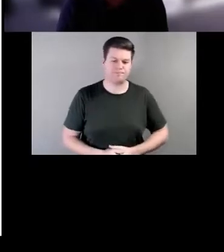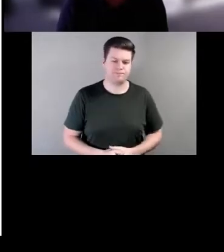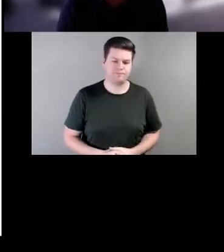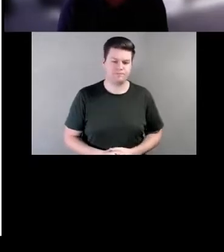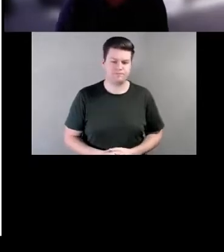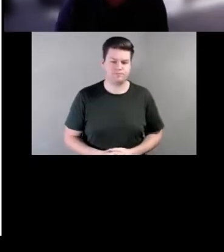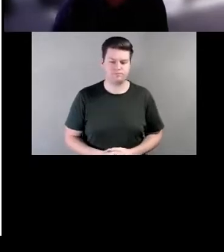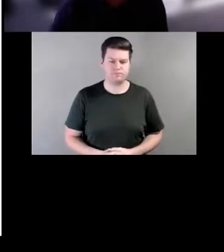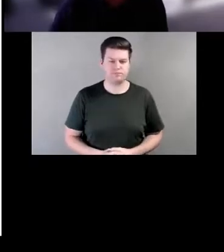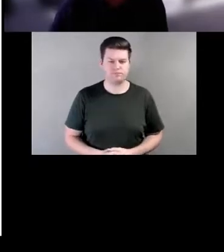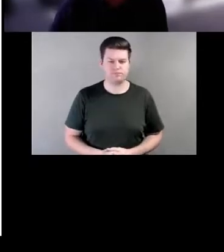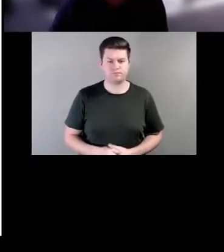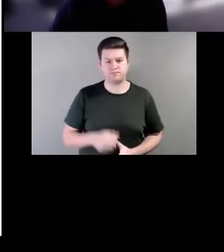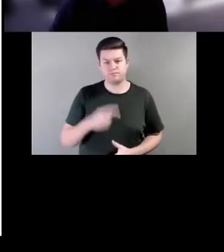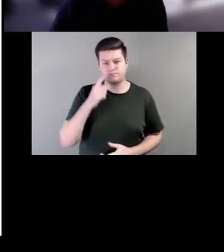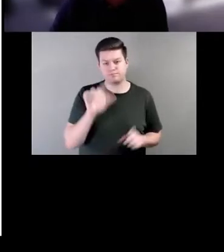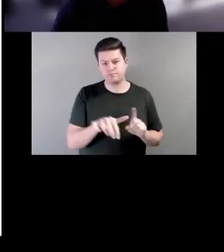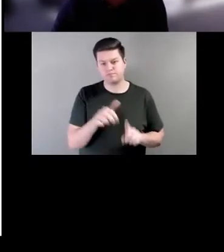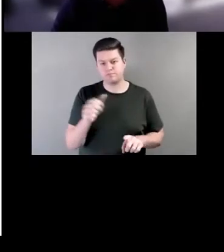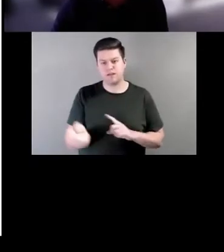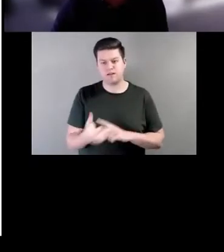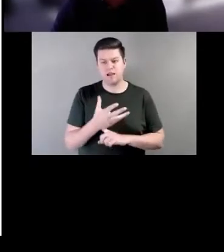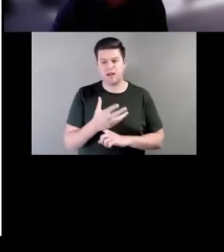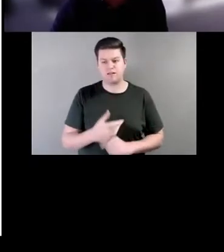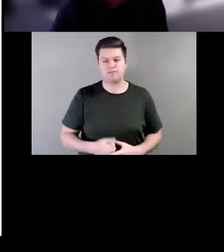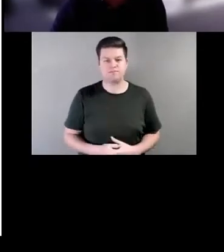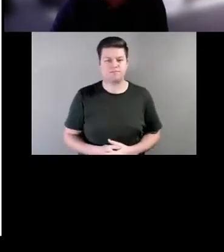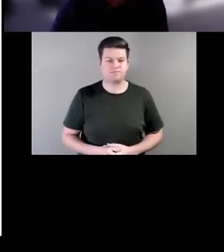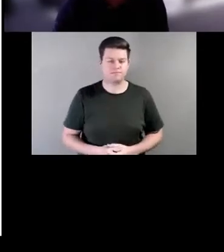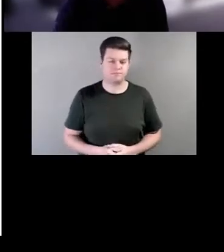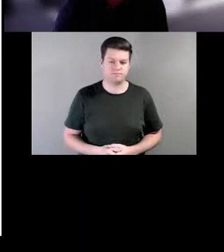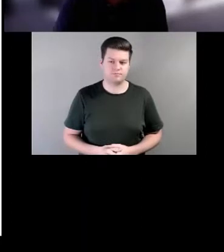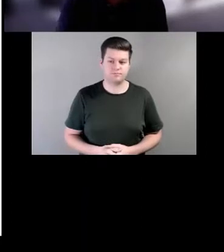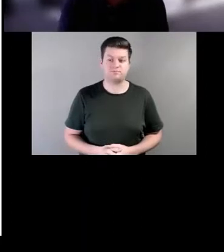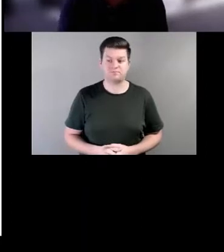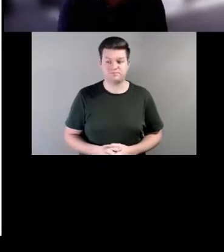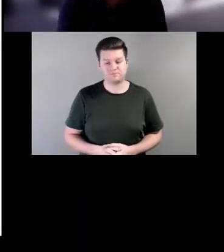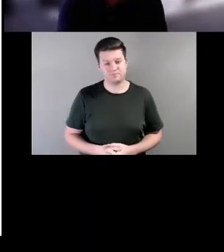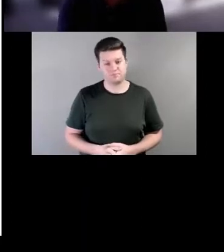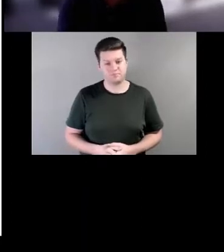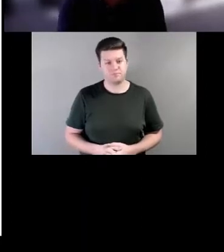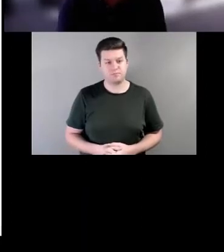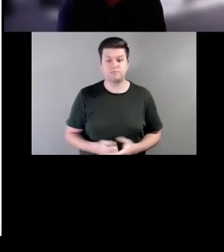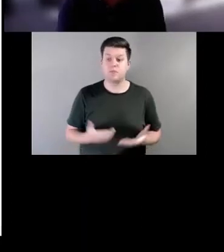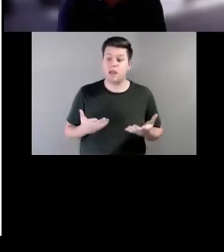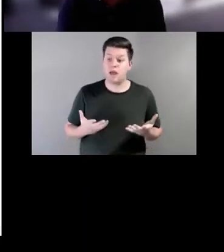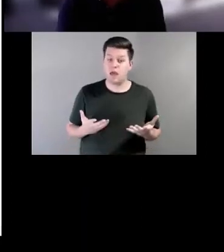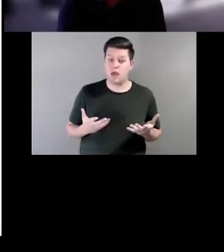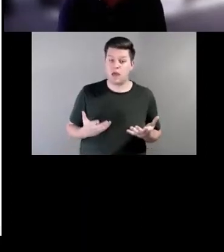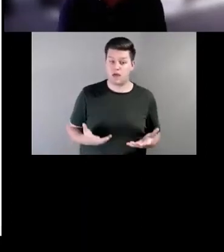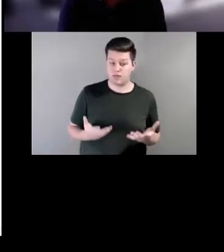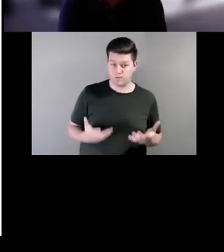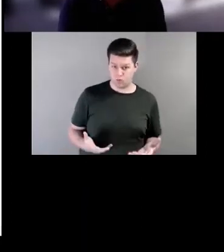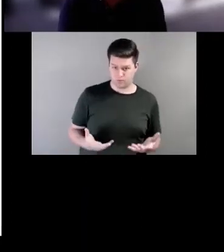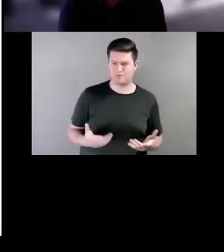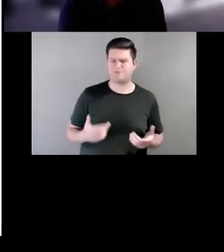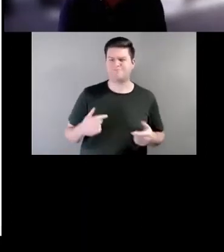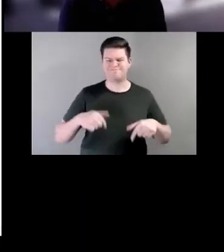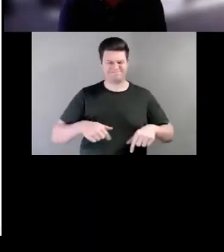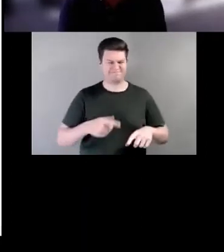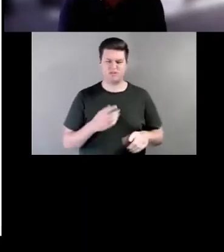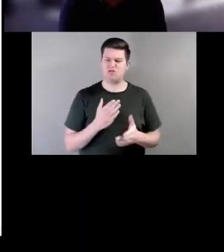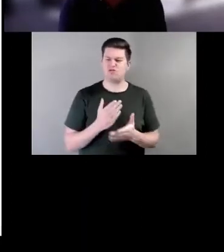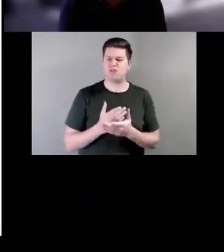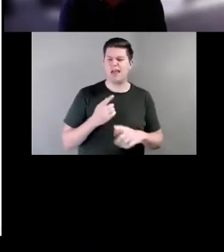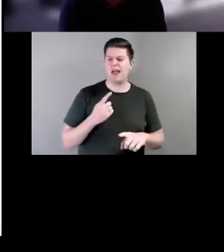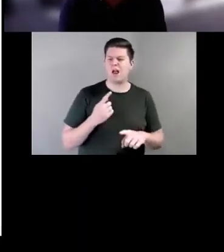Let's see if I can move on from here. There we go. At the moment, and this is all just a very quick run through, we're